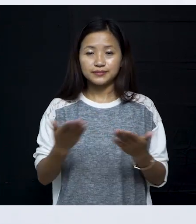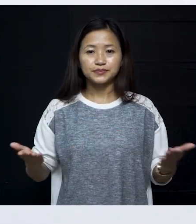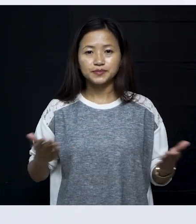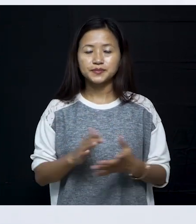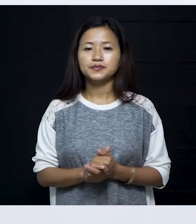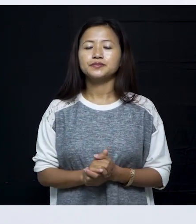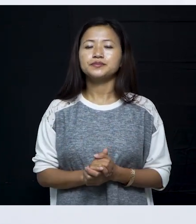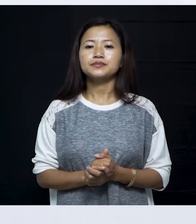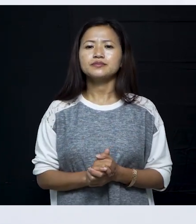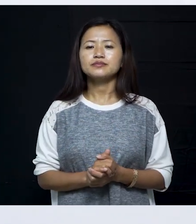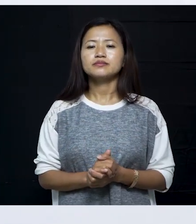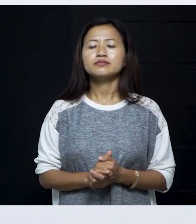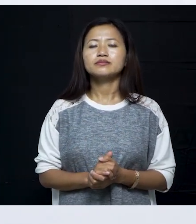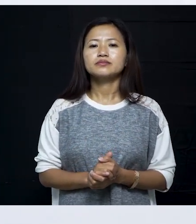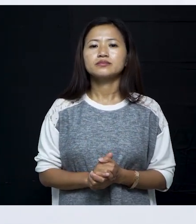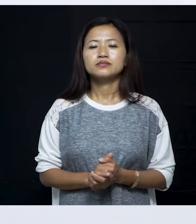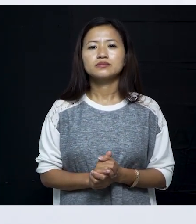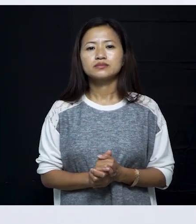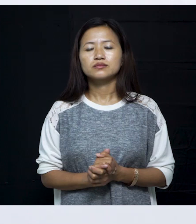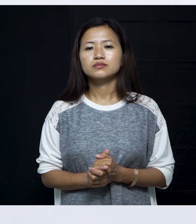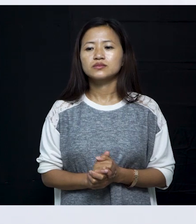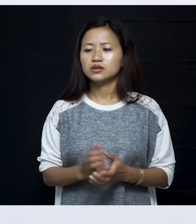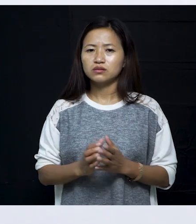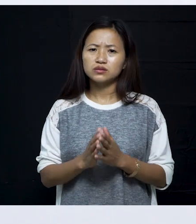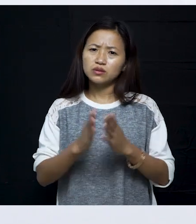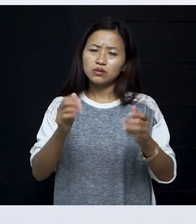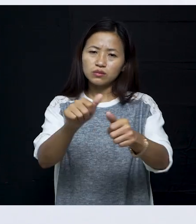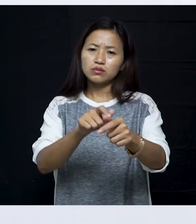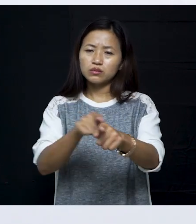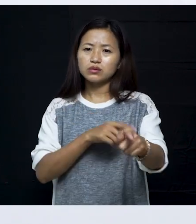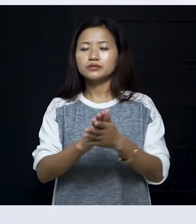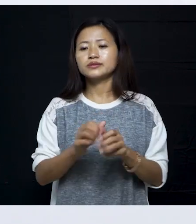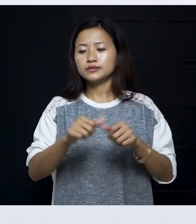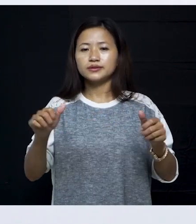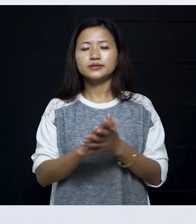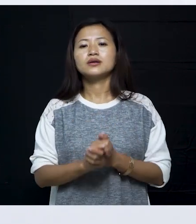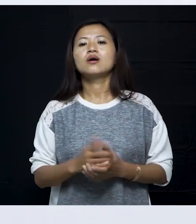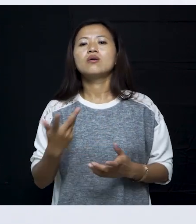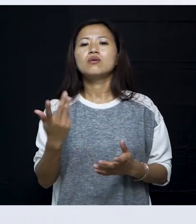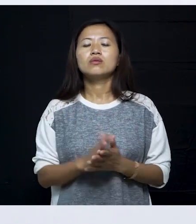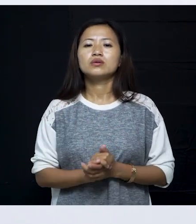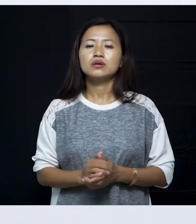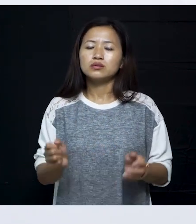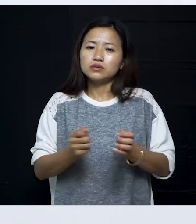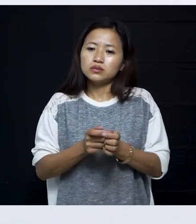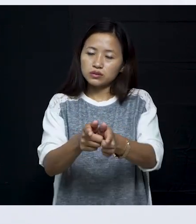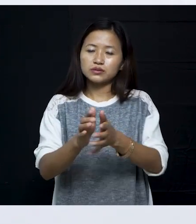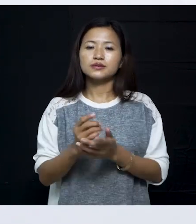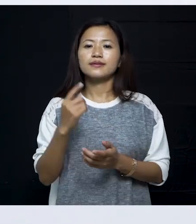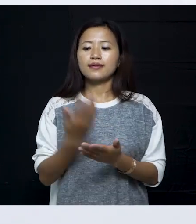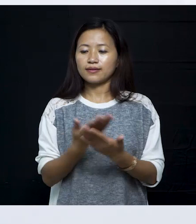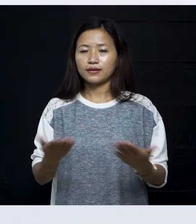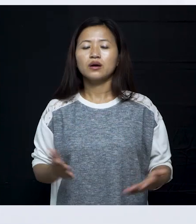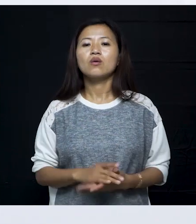So is it something like that? Or you can, if it is along that line, you would be required to give what along that theme? Or why is